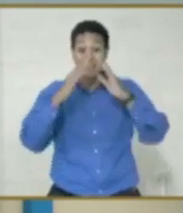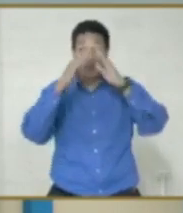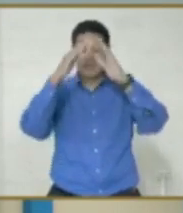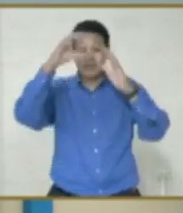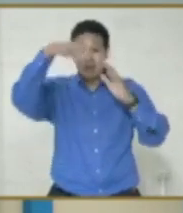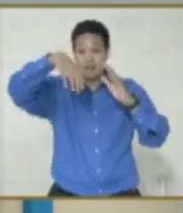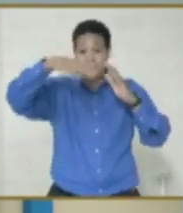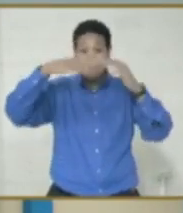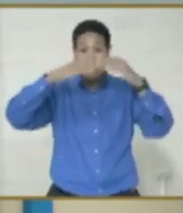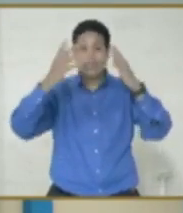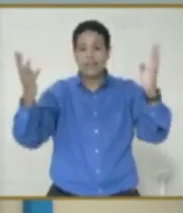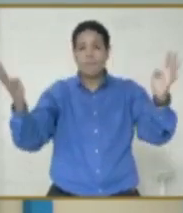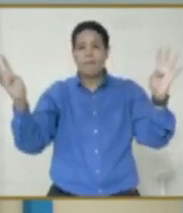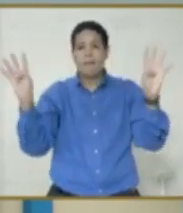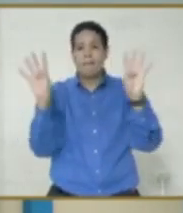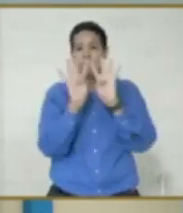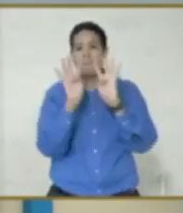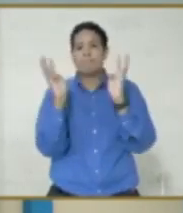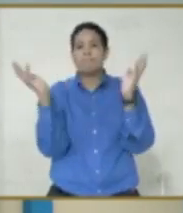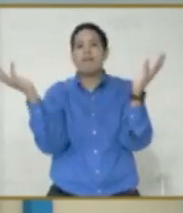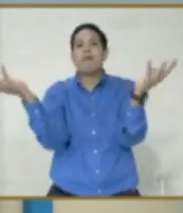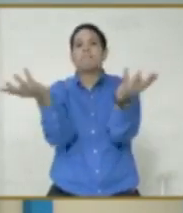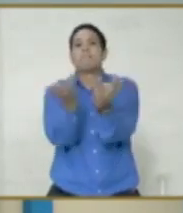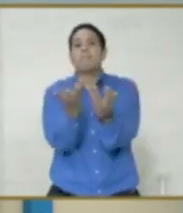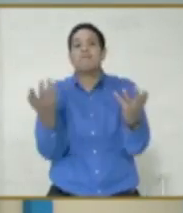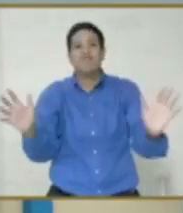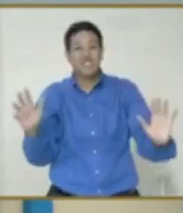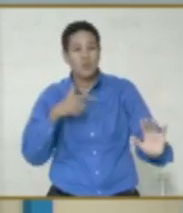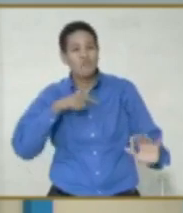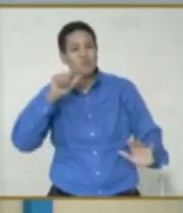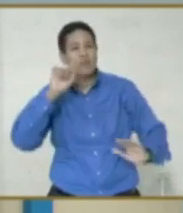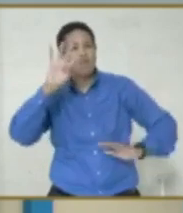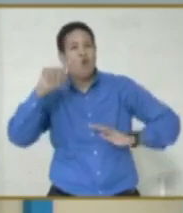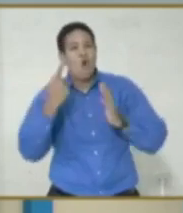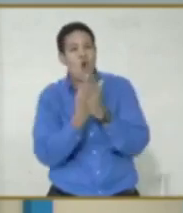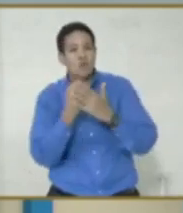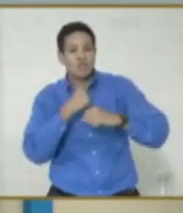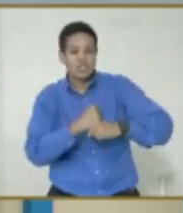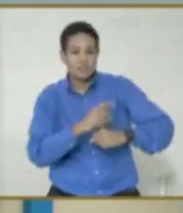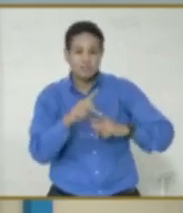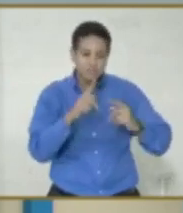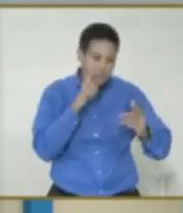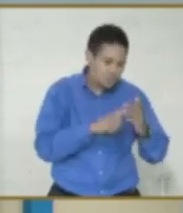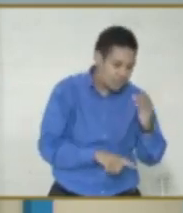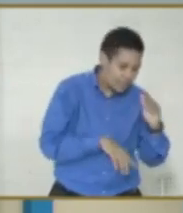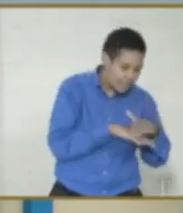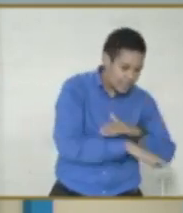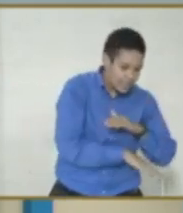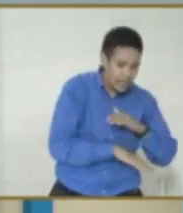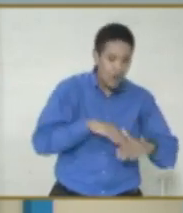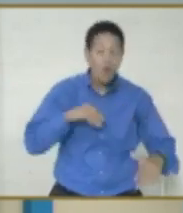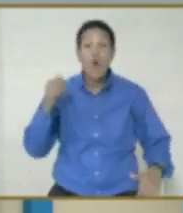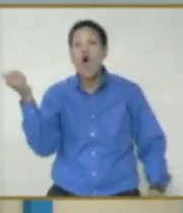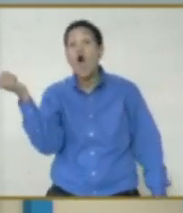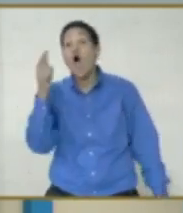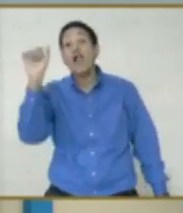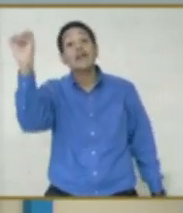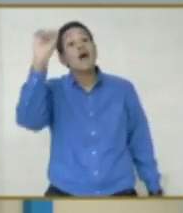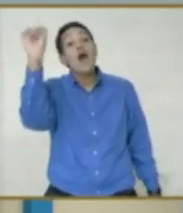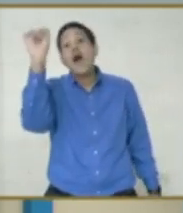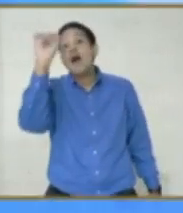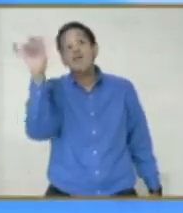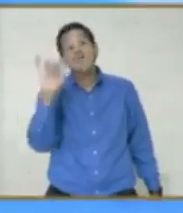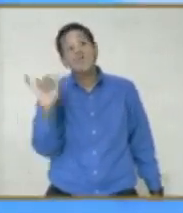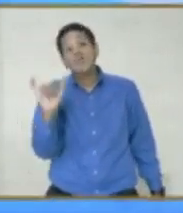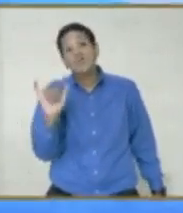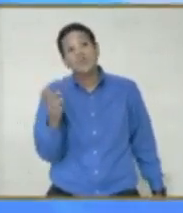We have 24-hour security. People are checked in and out. all motor vehicles. As a matter of fact, we're